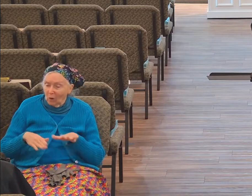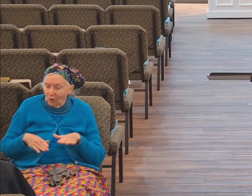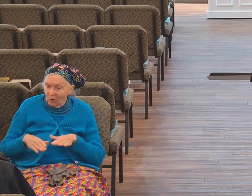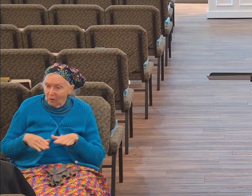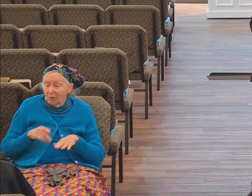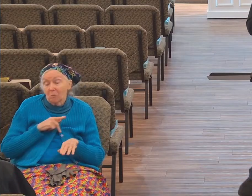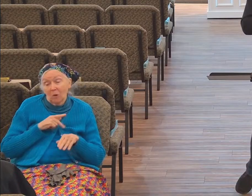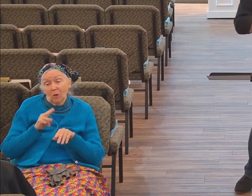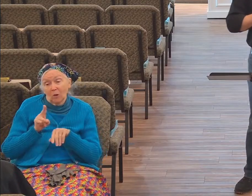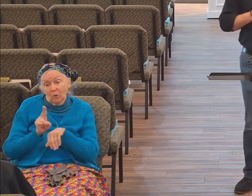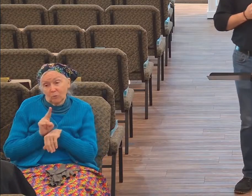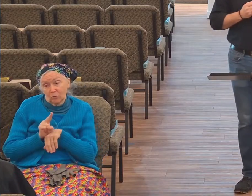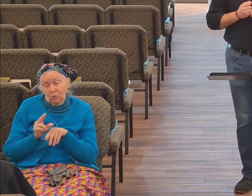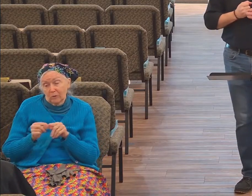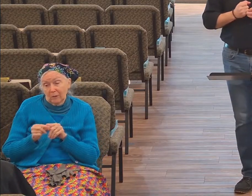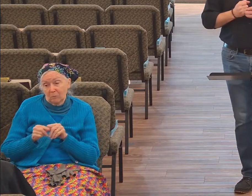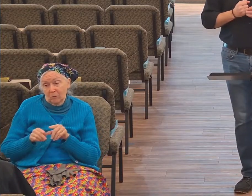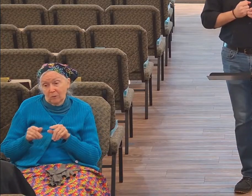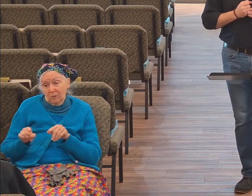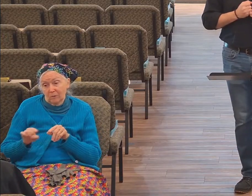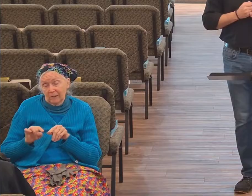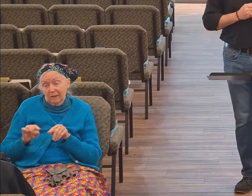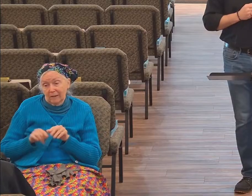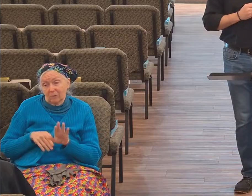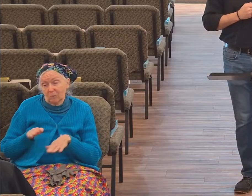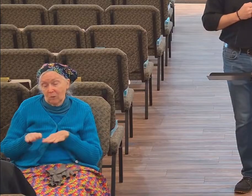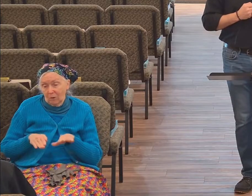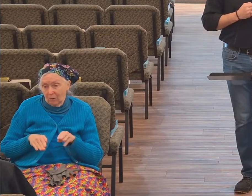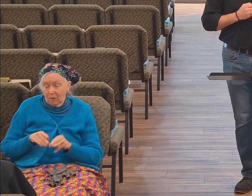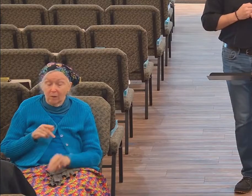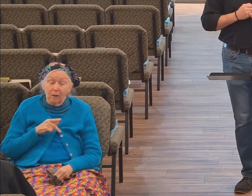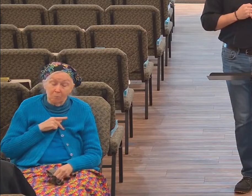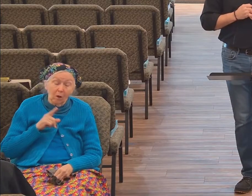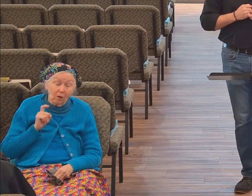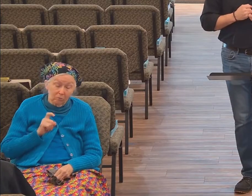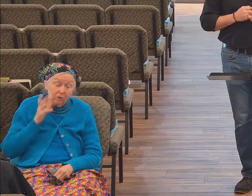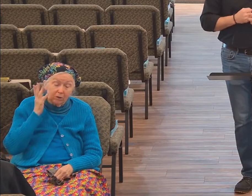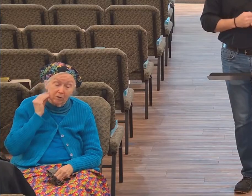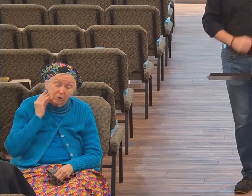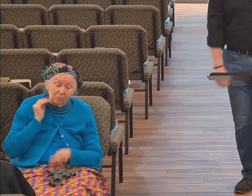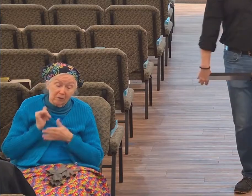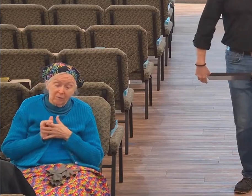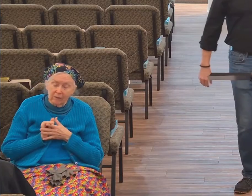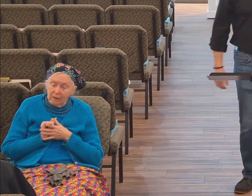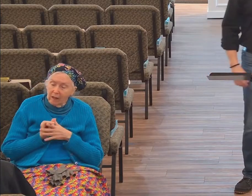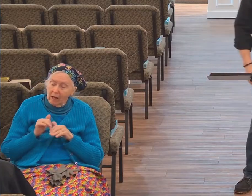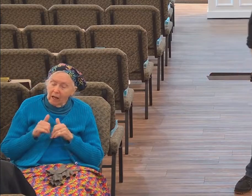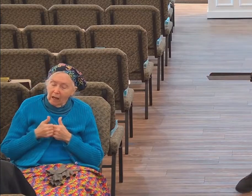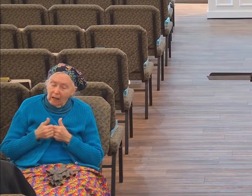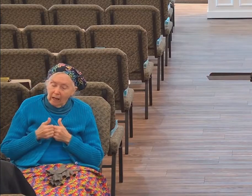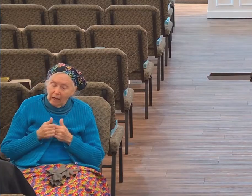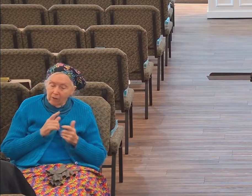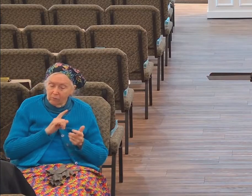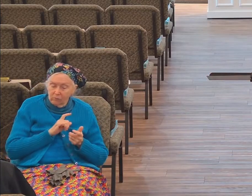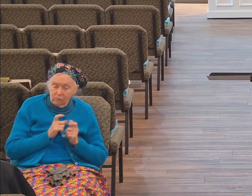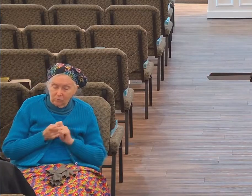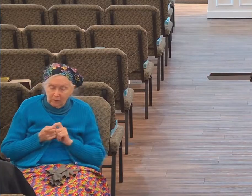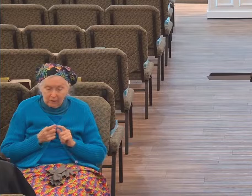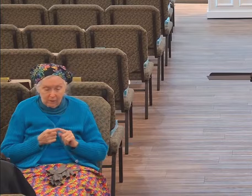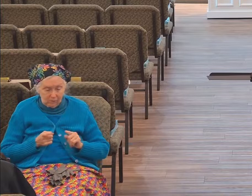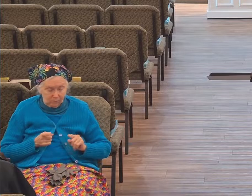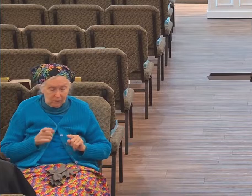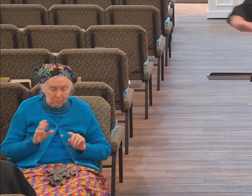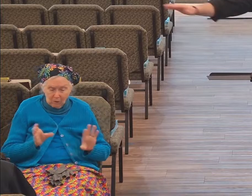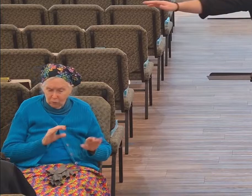lot. And it's part of what Paul himself had to experience. How do you go from, I'm going to do everything I can